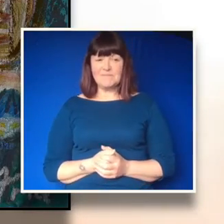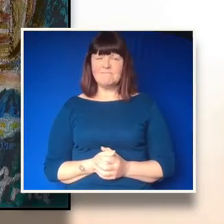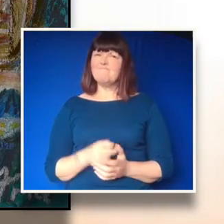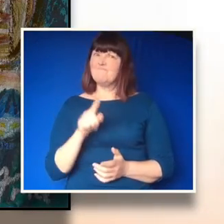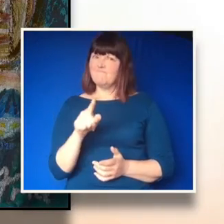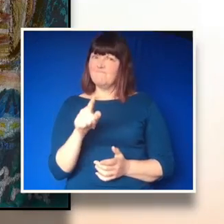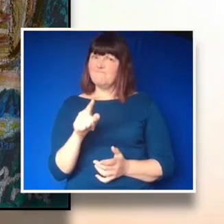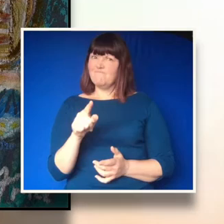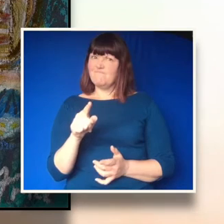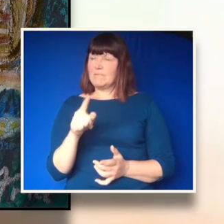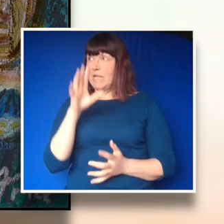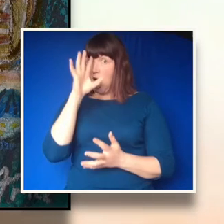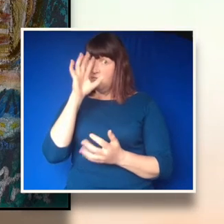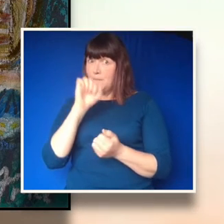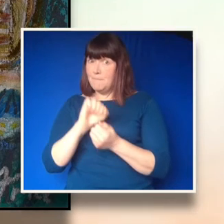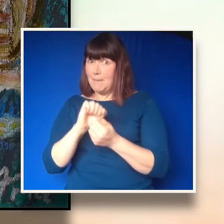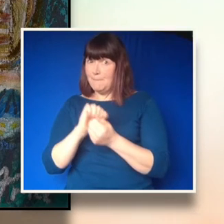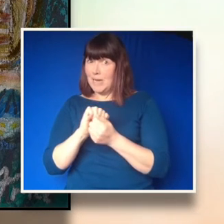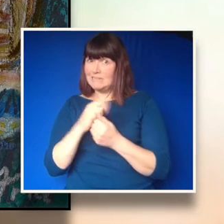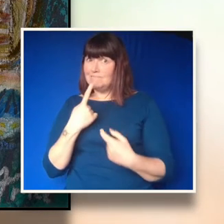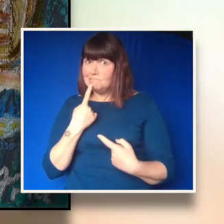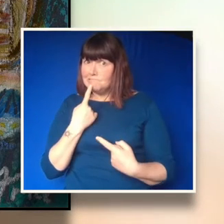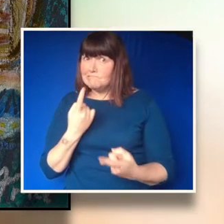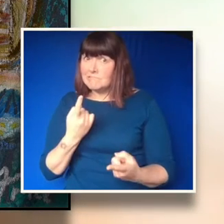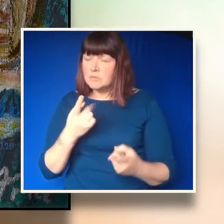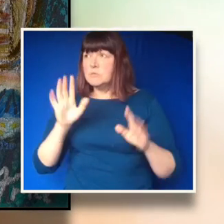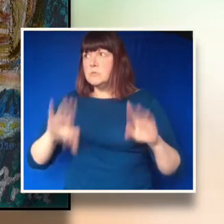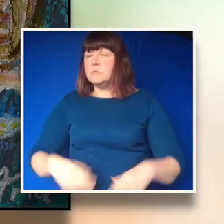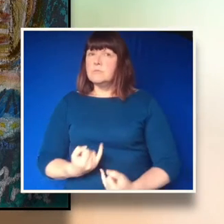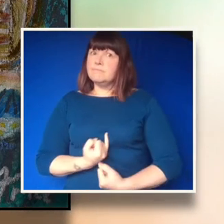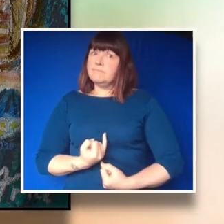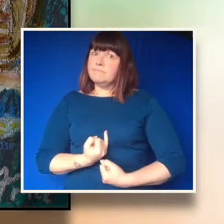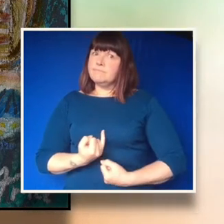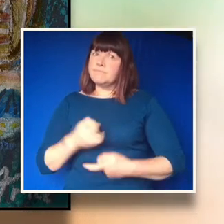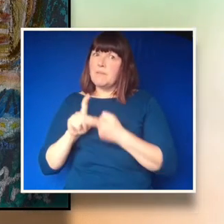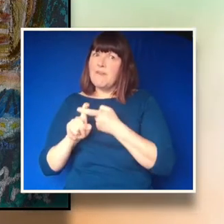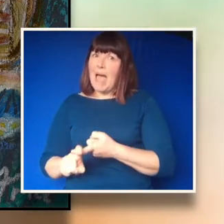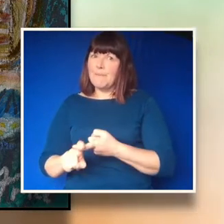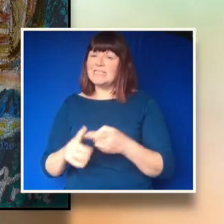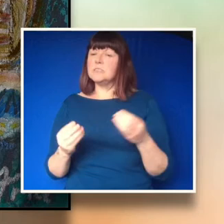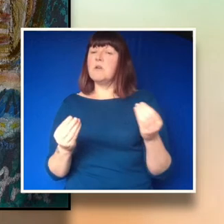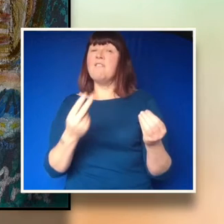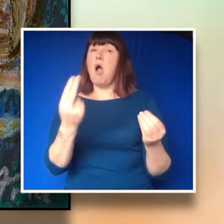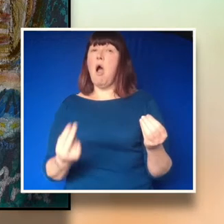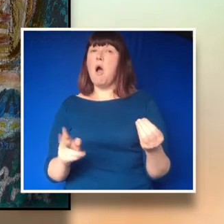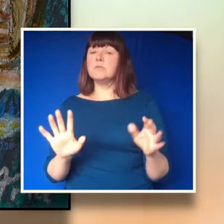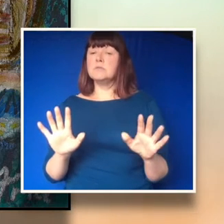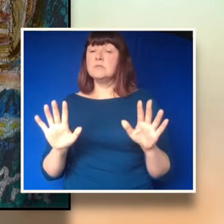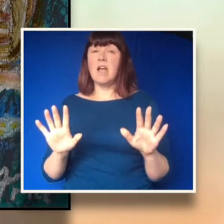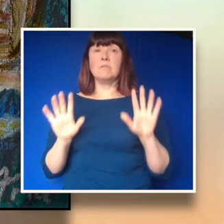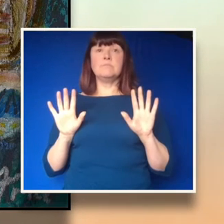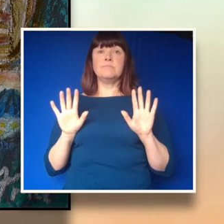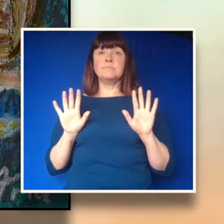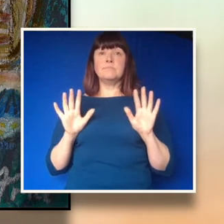Now, I remember the other week I said that I have this habit of never knowing when to finish a piece of art. And I